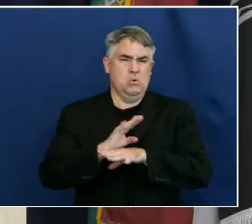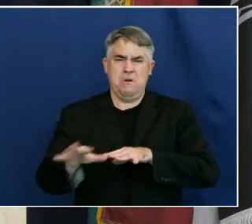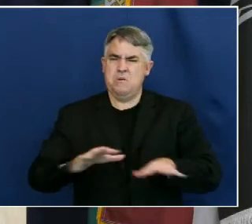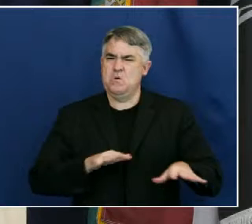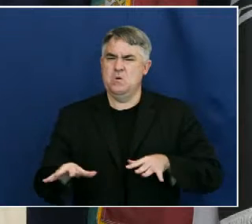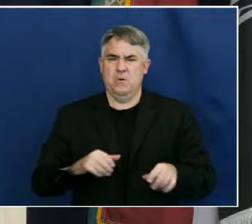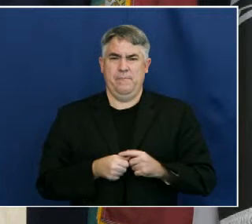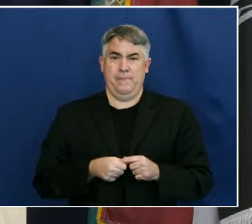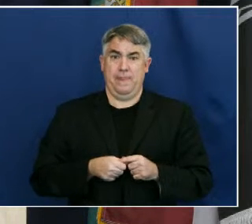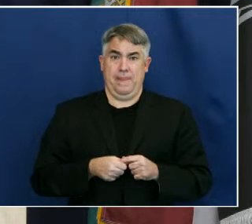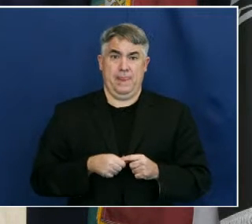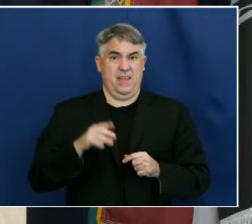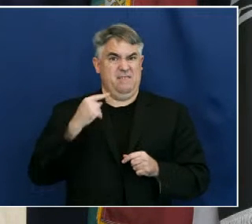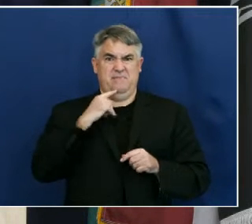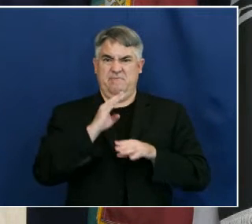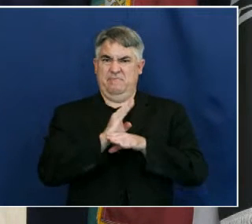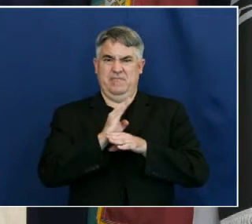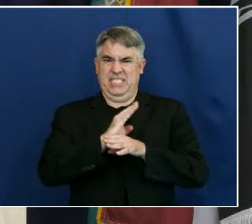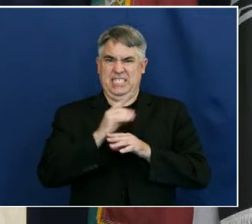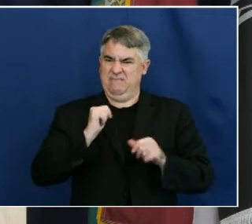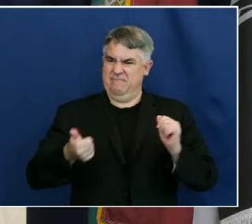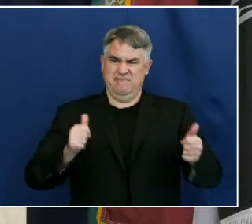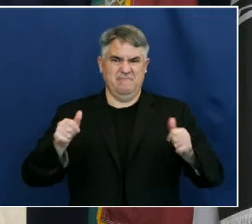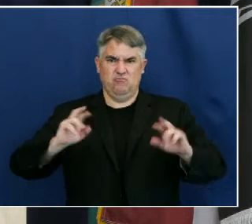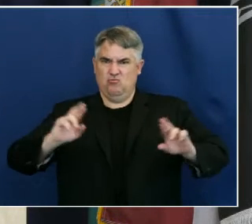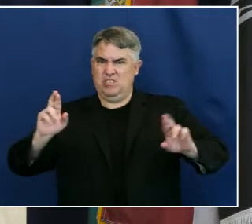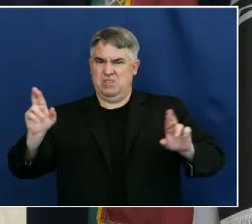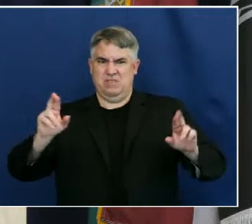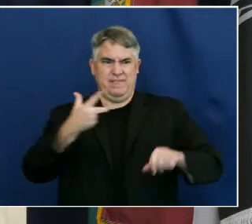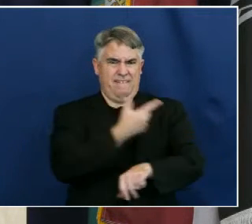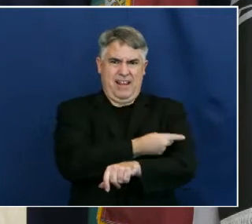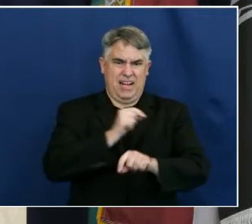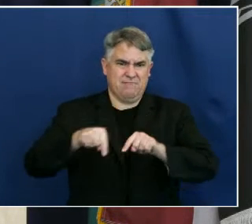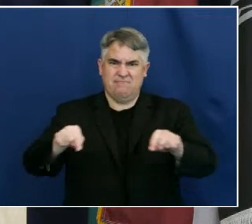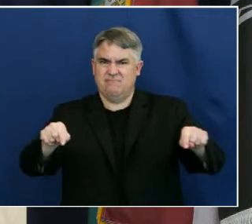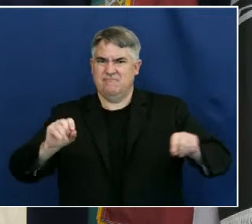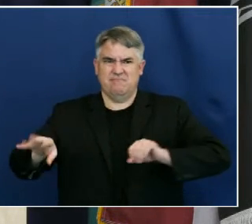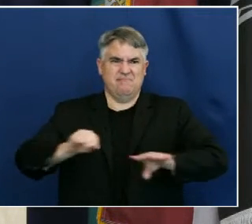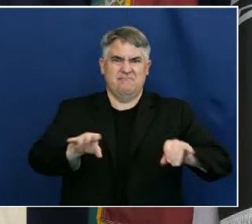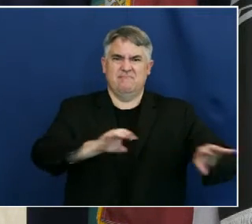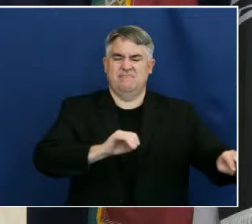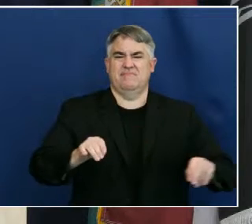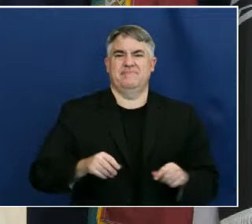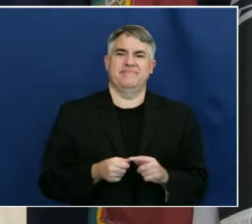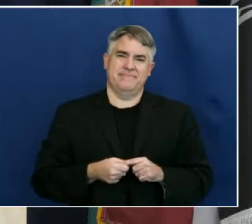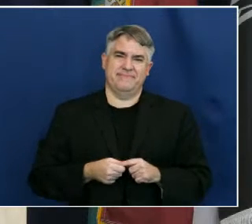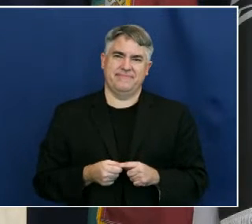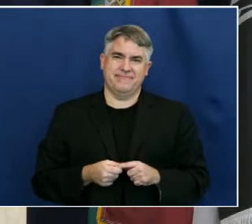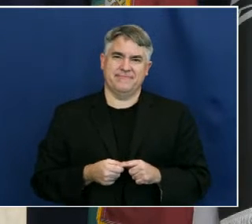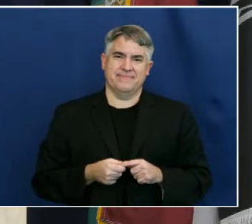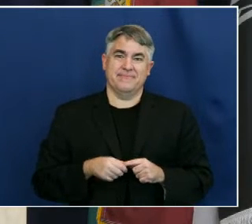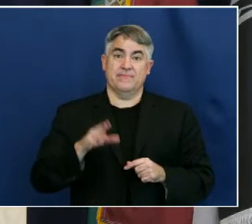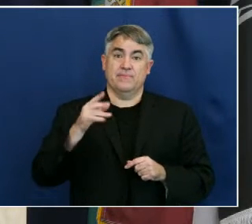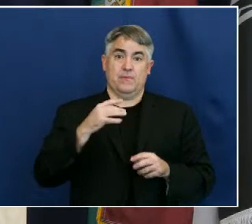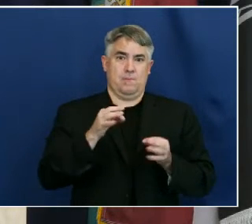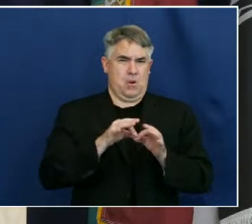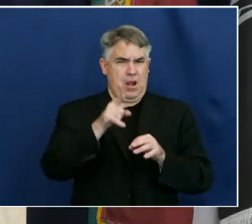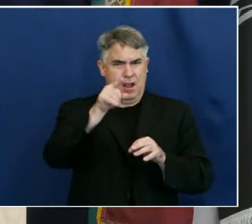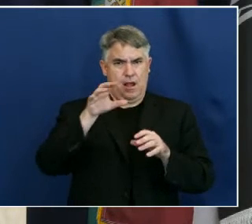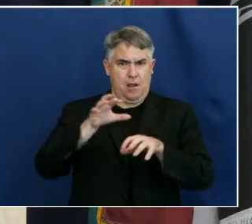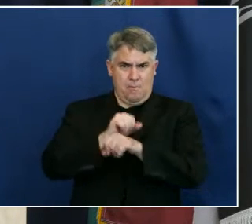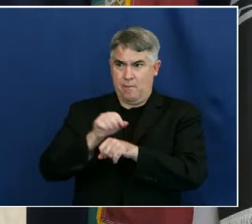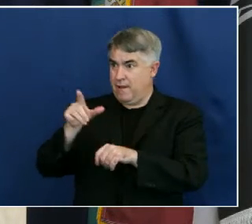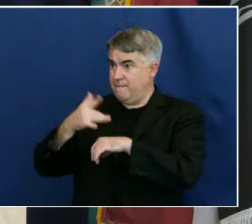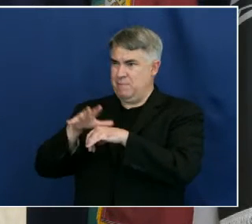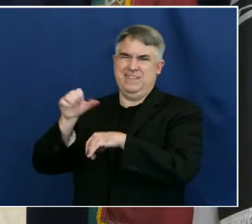to be able to, when that supply significantly increases, to be able to, with the flip of a switch, provide more appointments and be able to provide more vaccines.